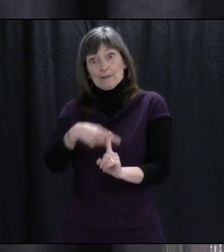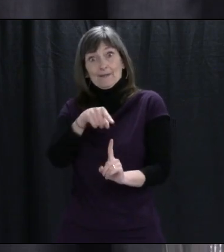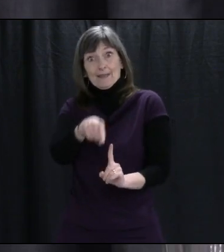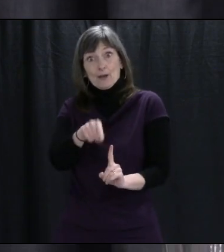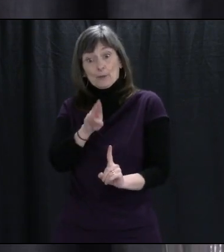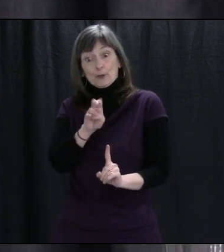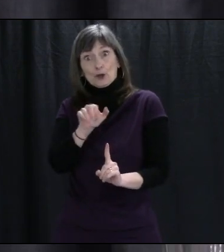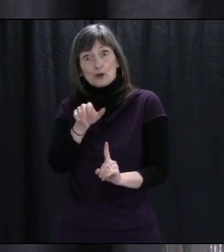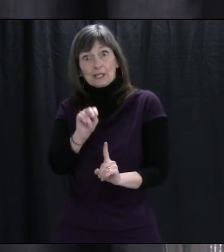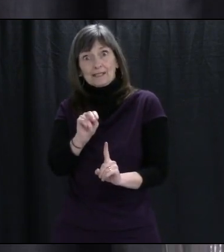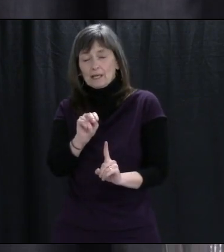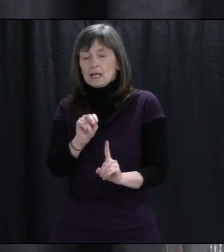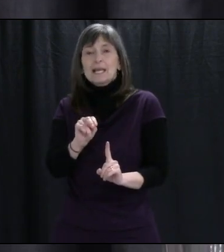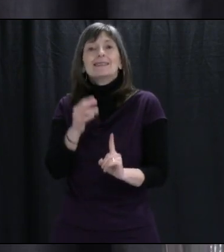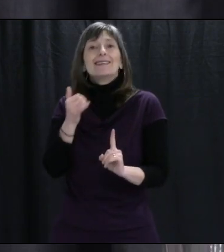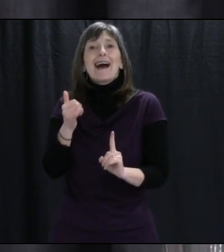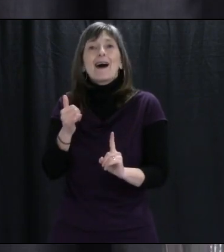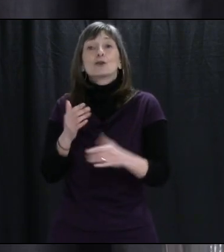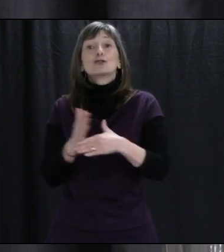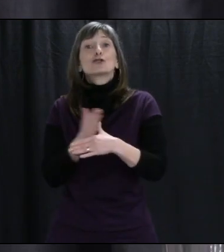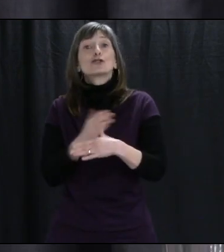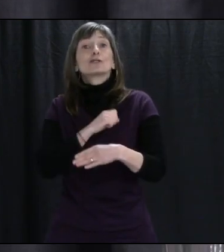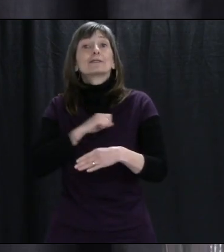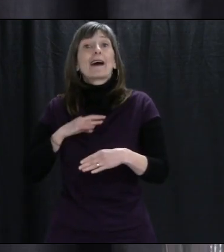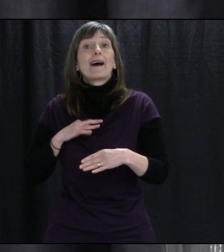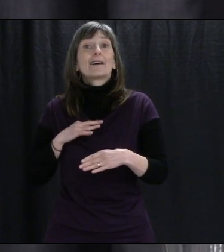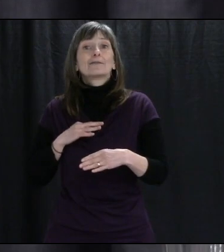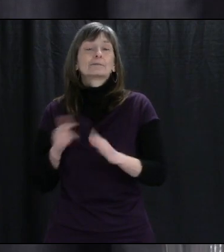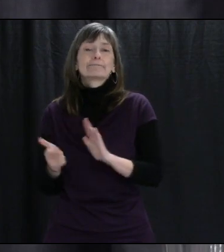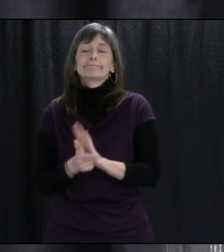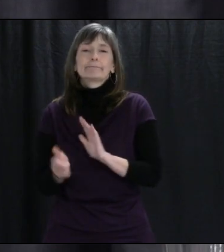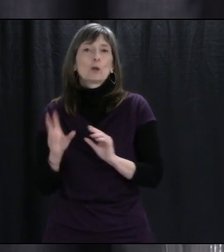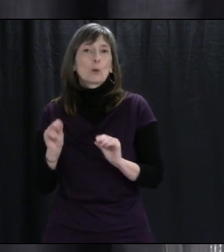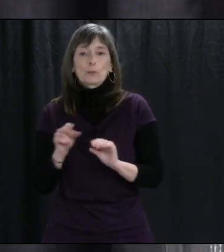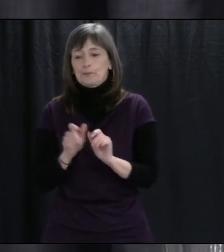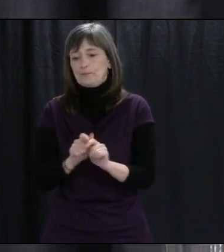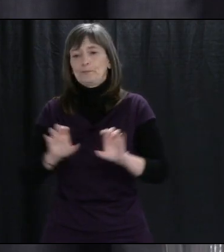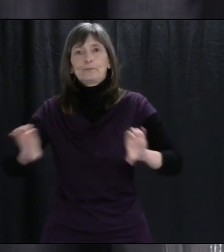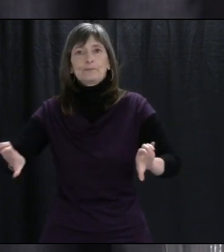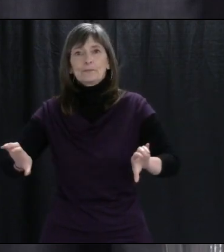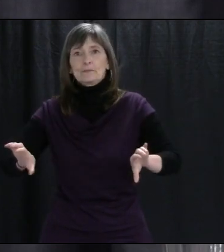and will not resume until we're sure it's safe to do so.